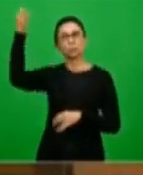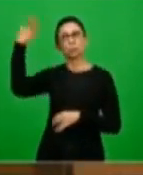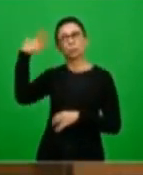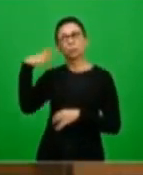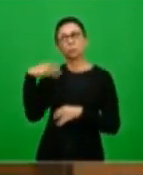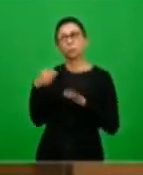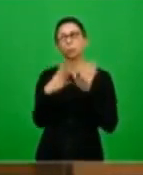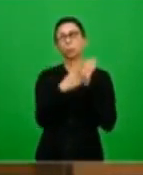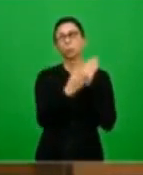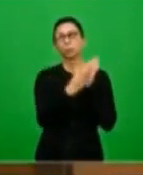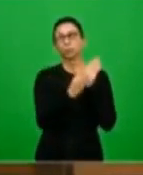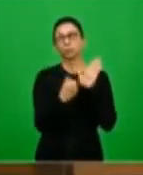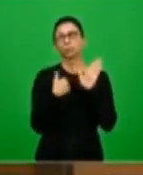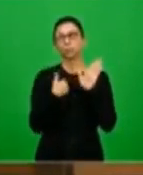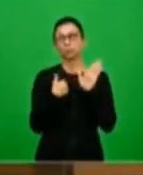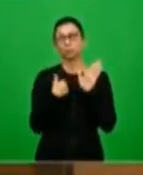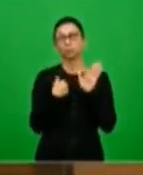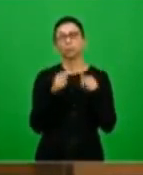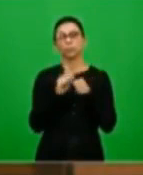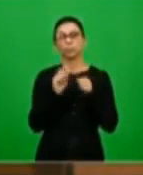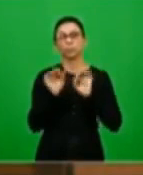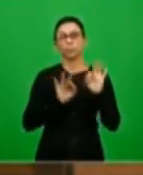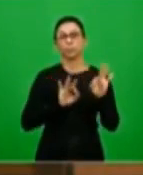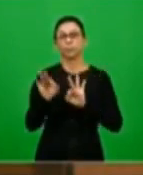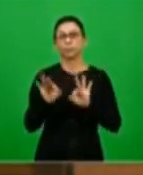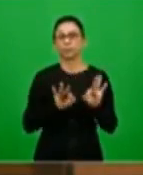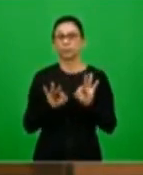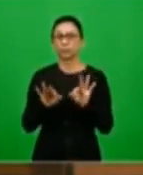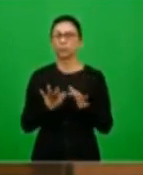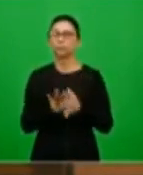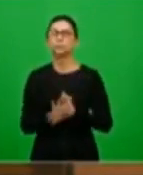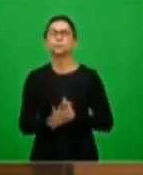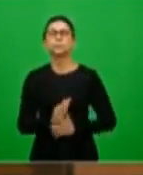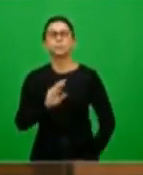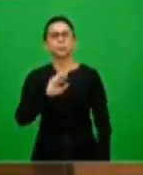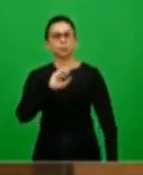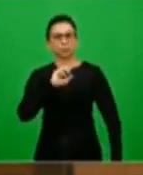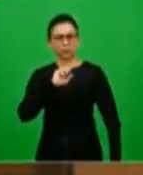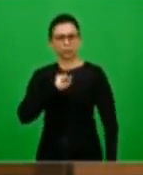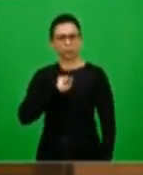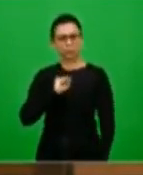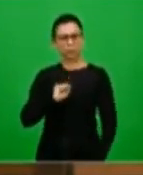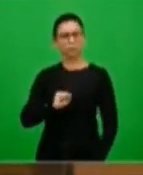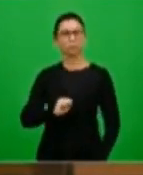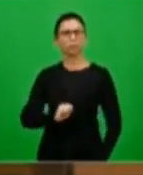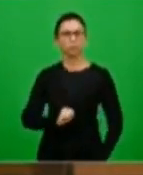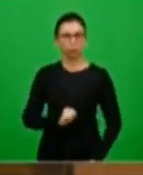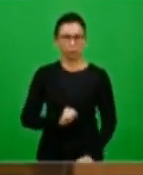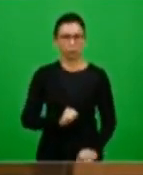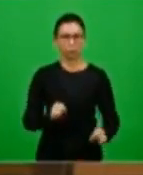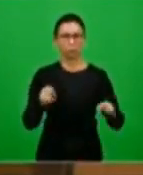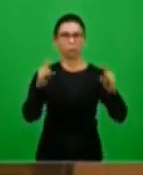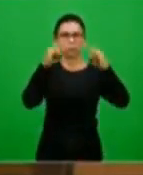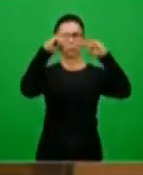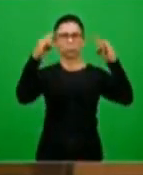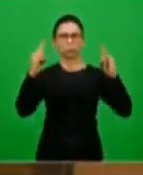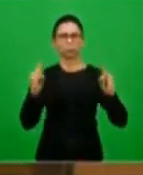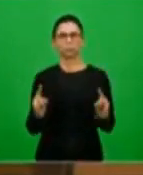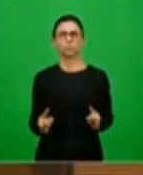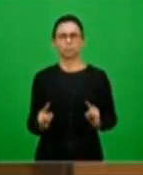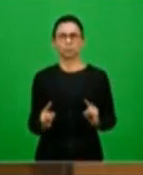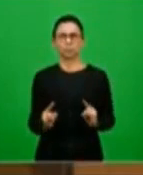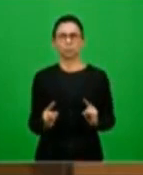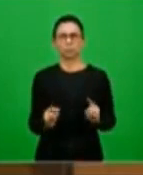do it according to the model that God showed me in the mount. So he's going to do the tabernacle, and the priest is going